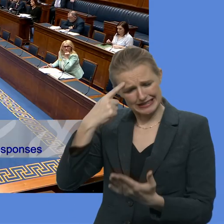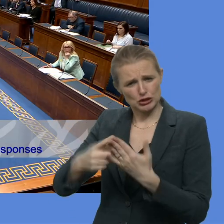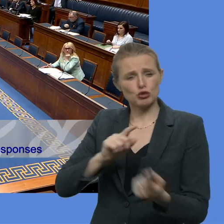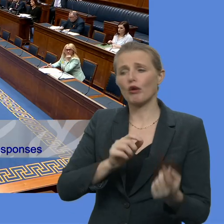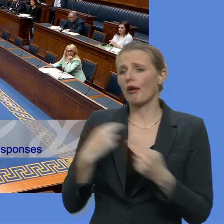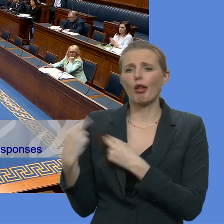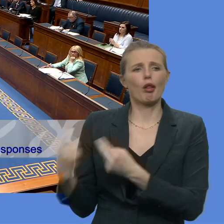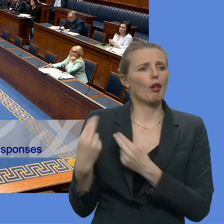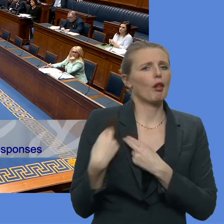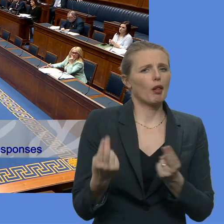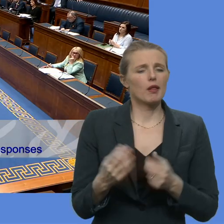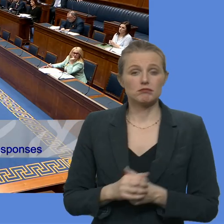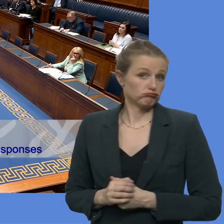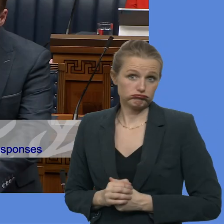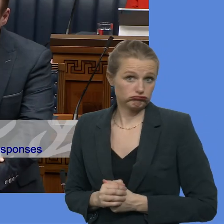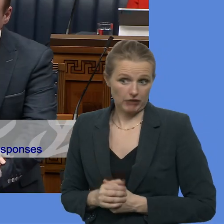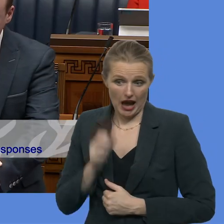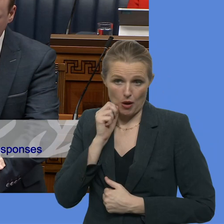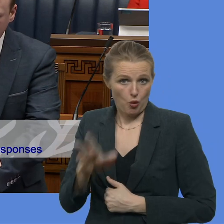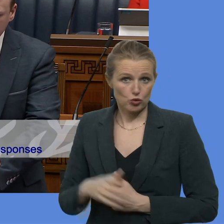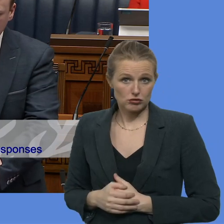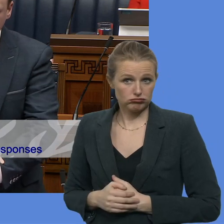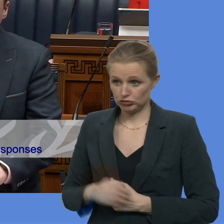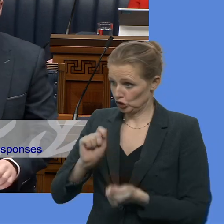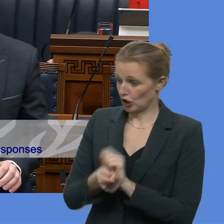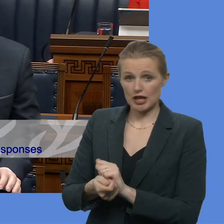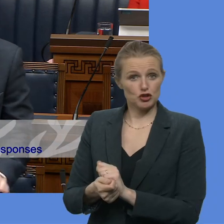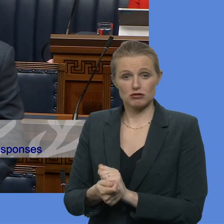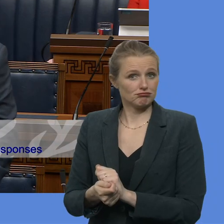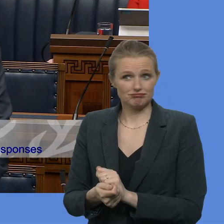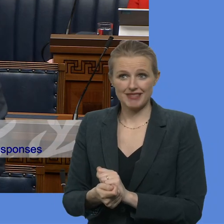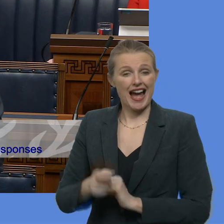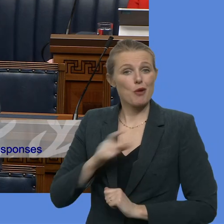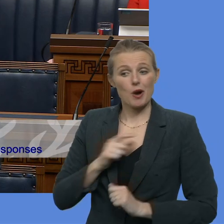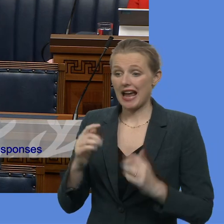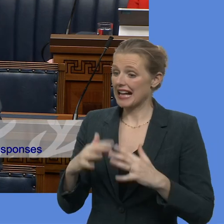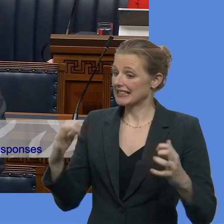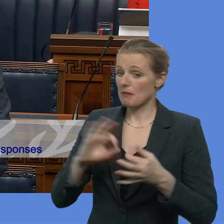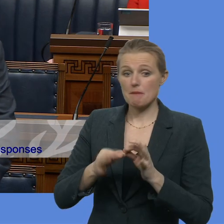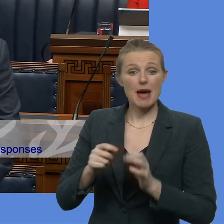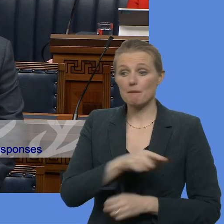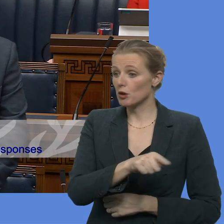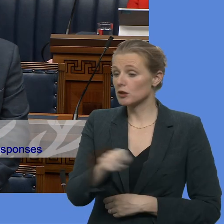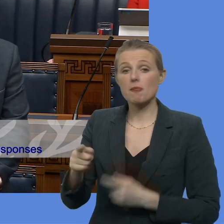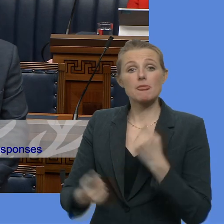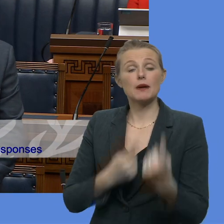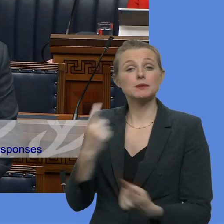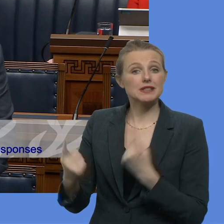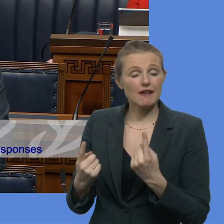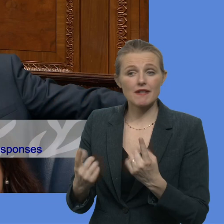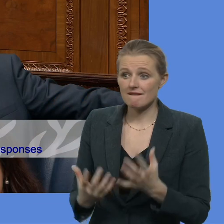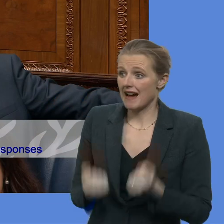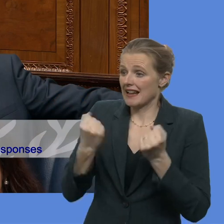No, I have no plans to review this practice because I want Assembly members to get the information in the most